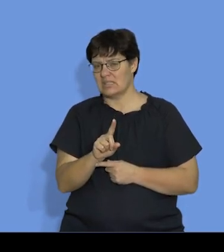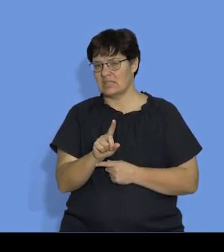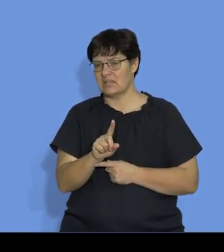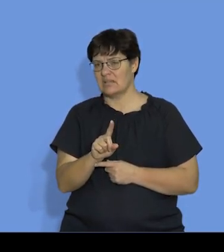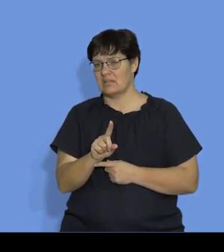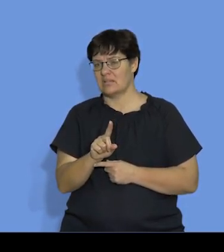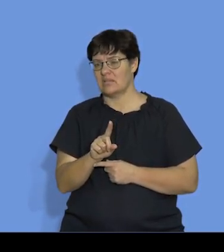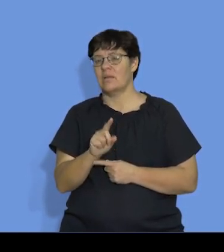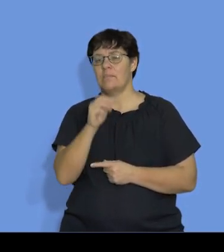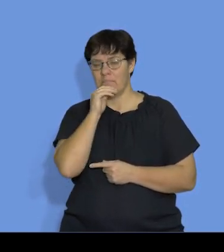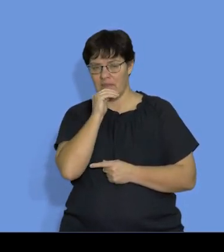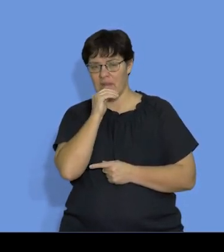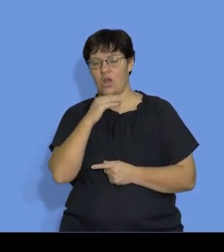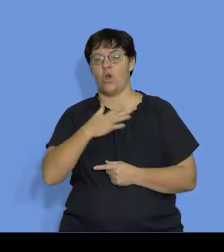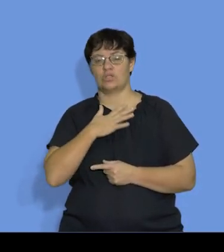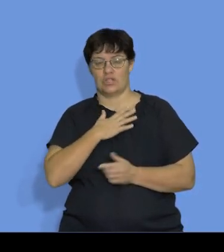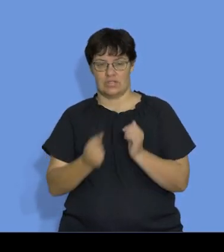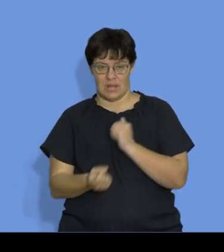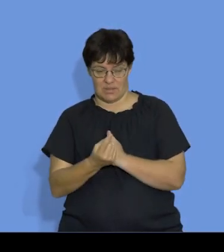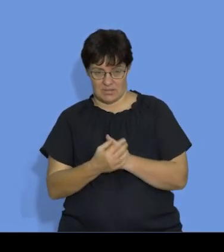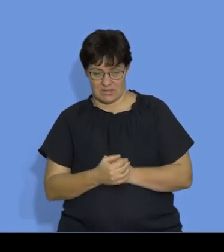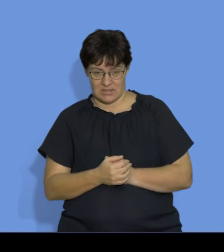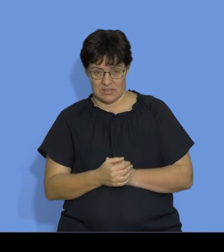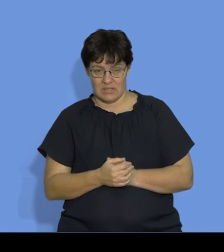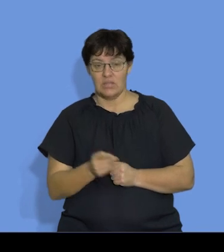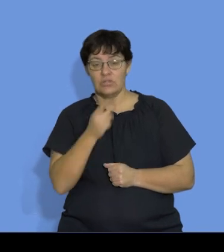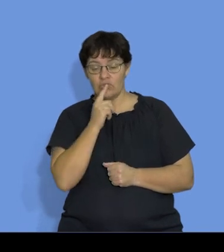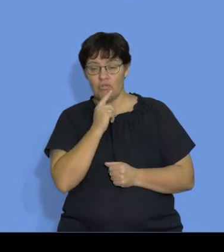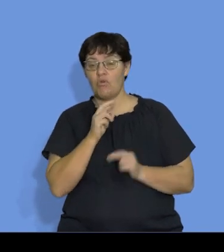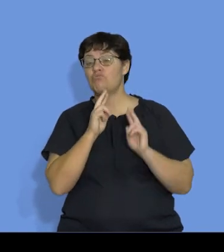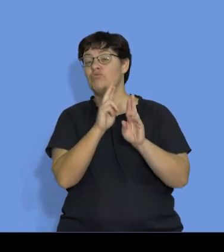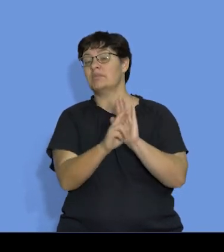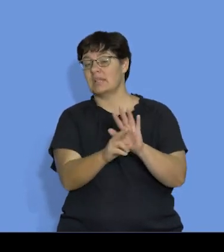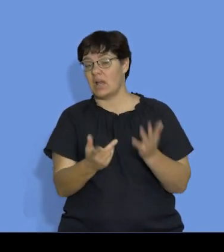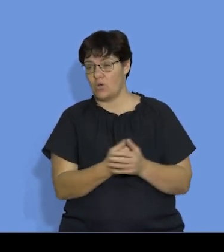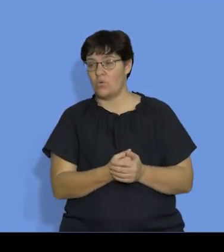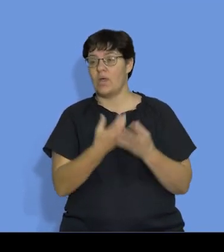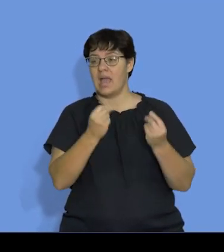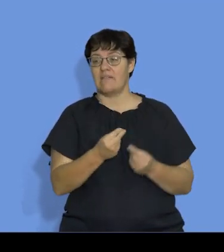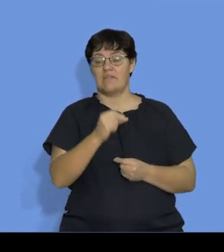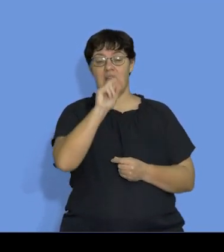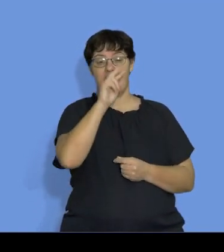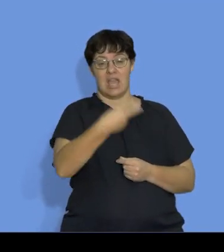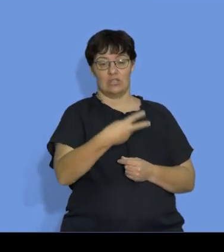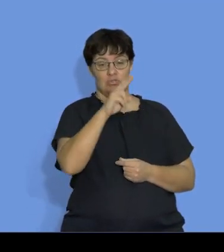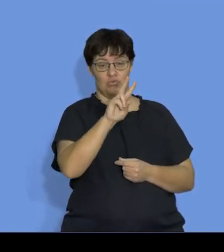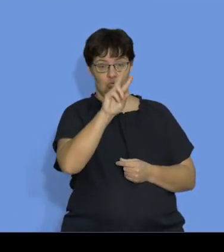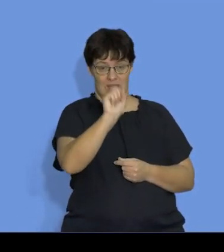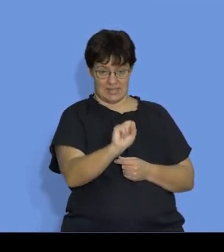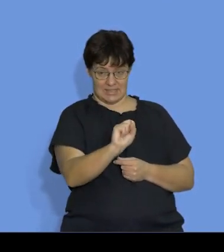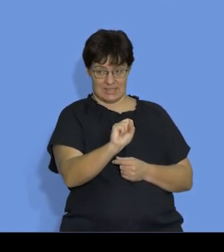oxidation. So if we are going to represent this half reaction, we'll have hydrogen sulfide, right, giving